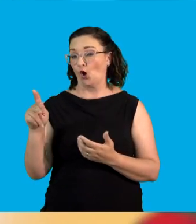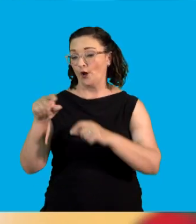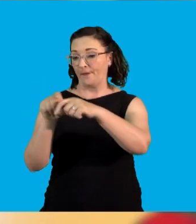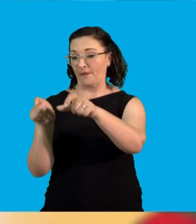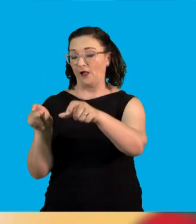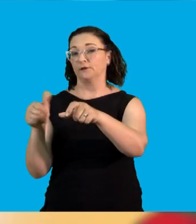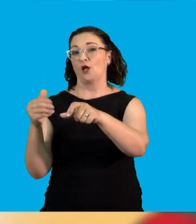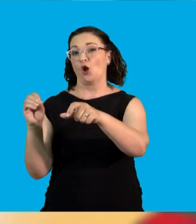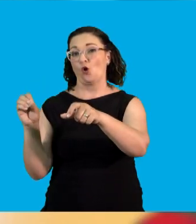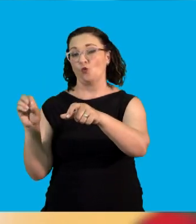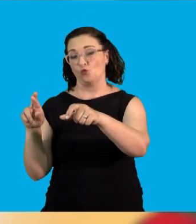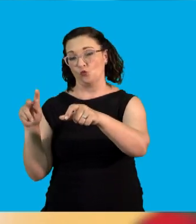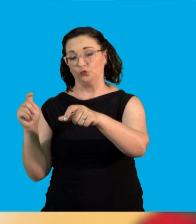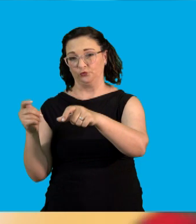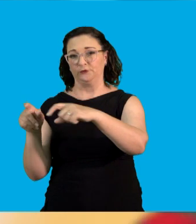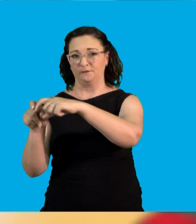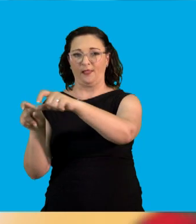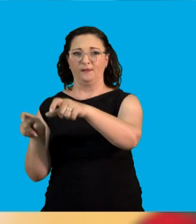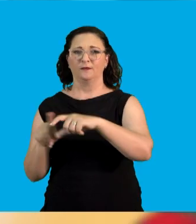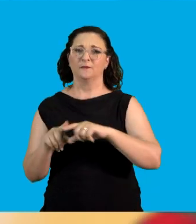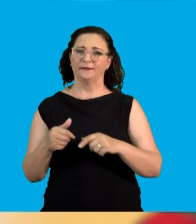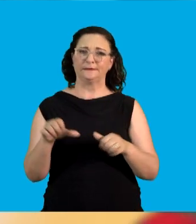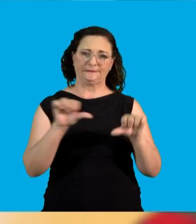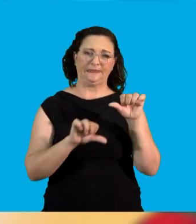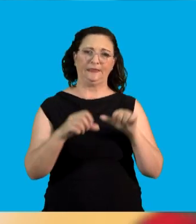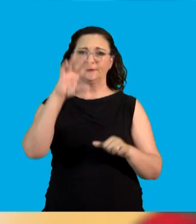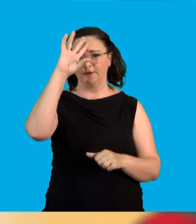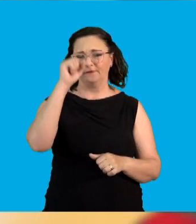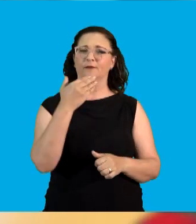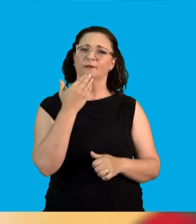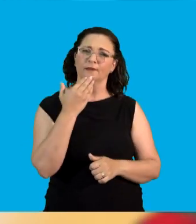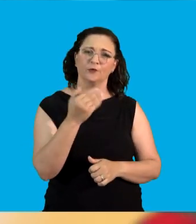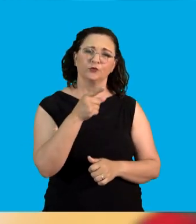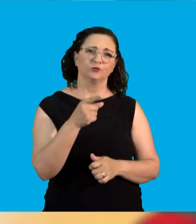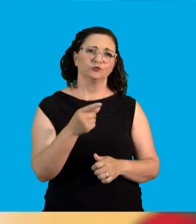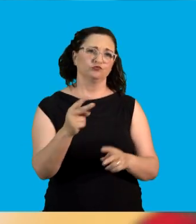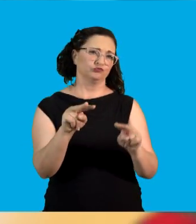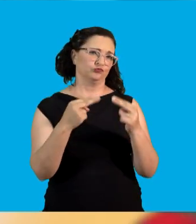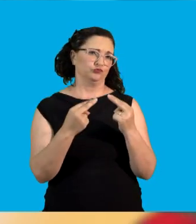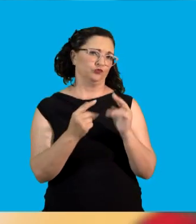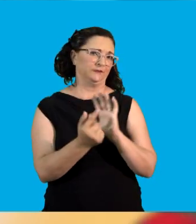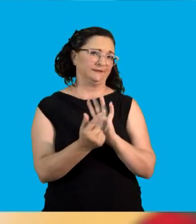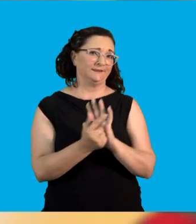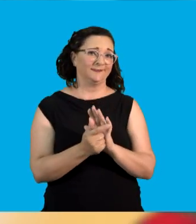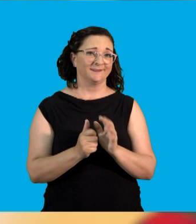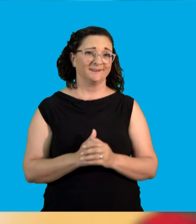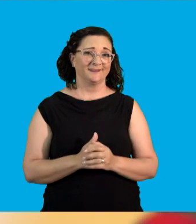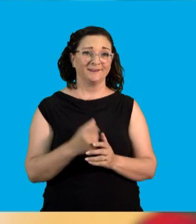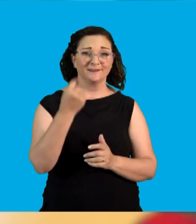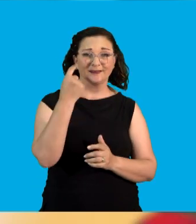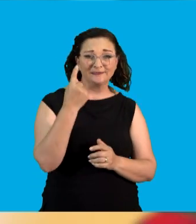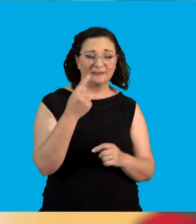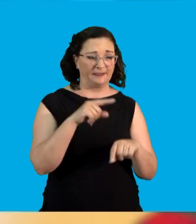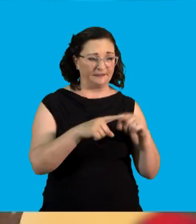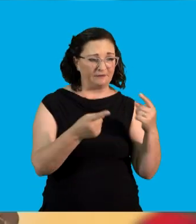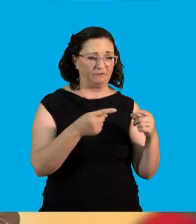the Kuiper belt. That's what scientists believe. Guys, thank you so much for tuning in today's lesson. I